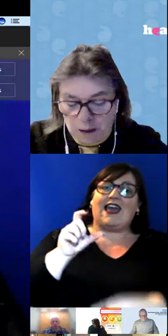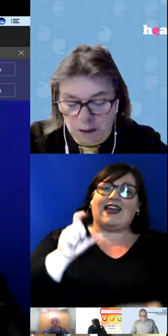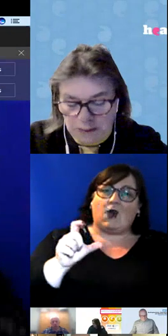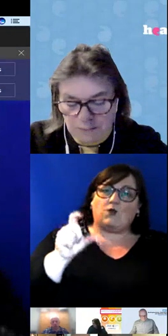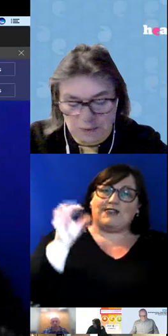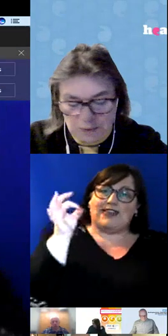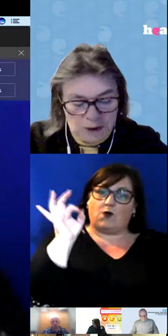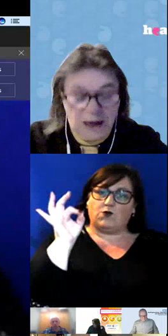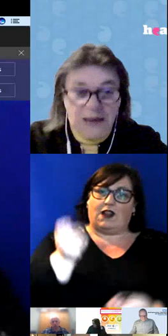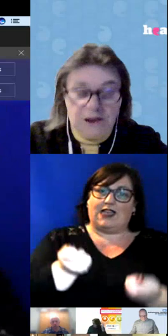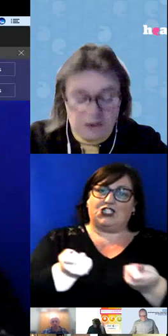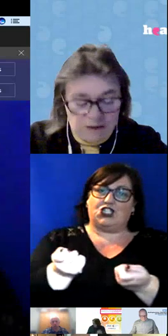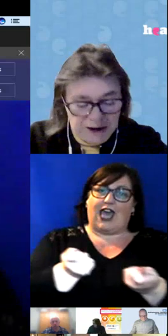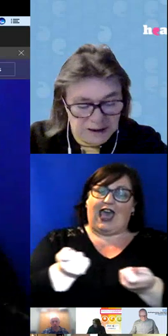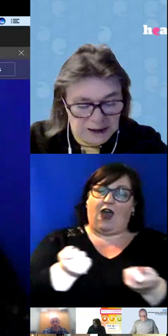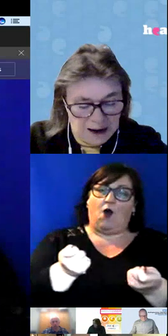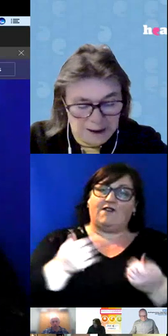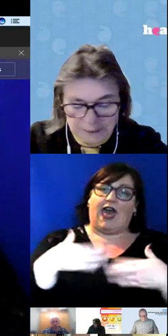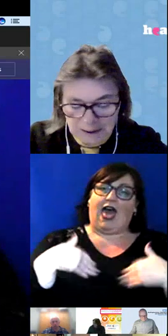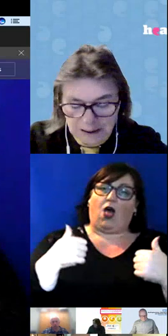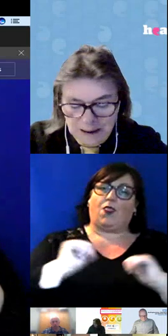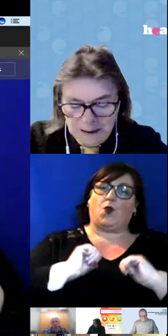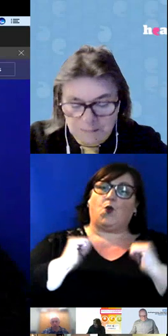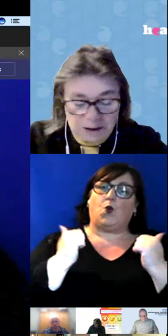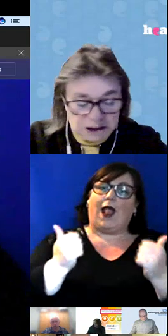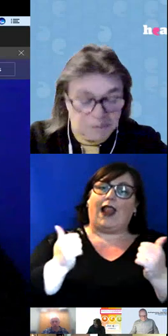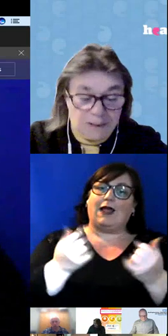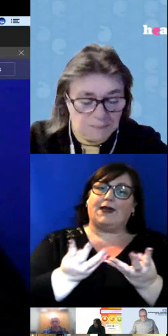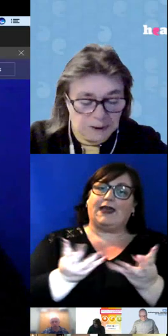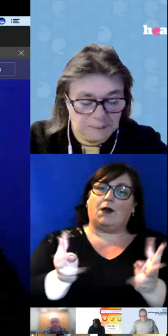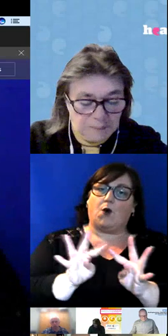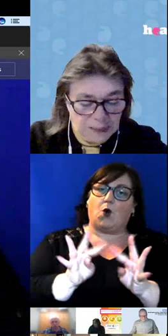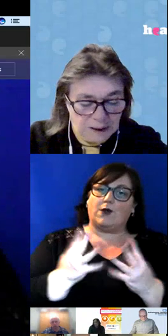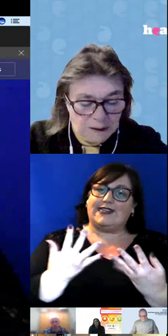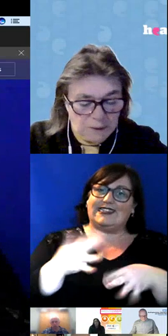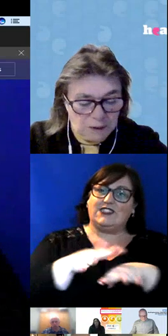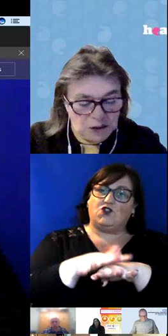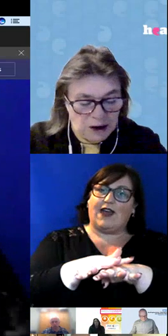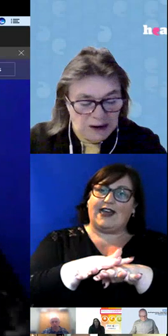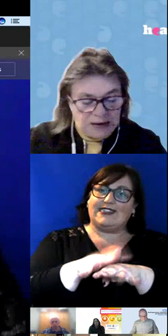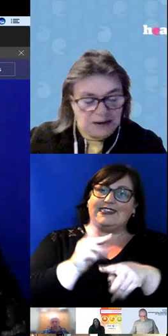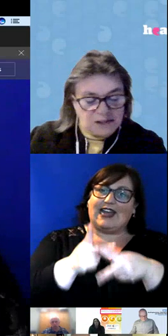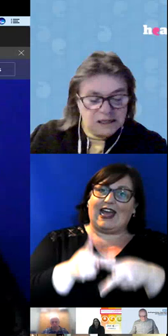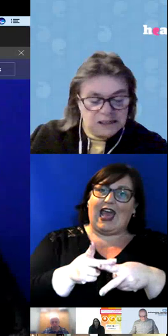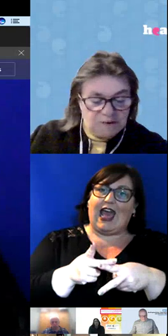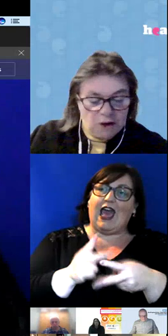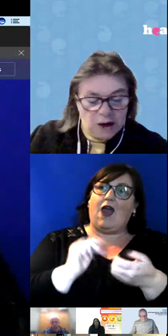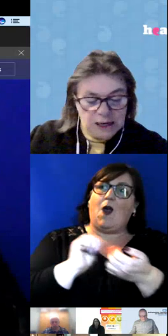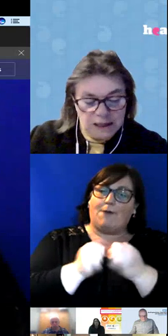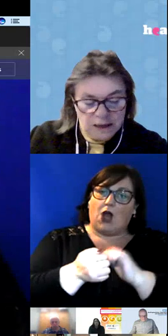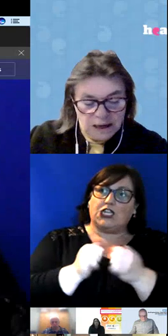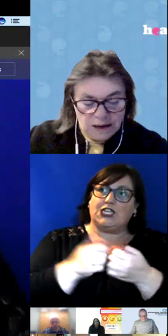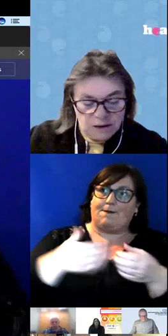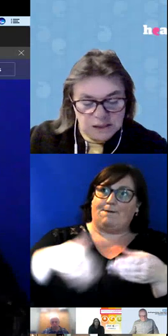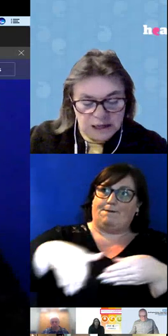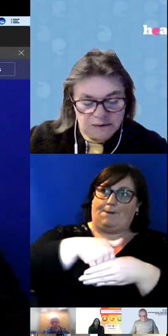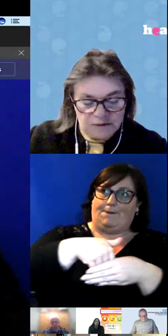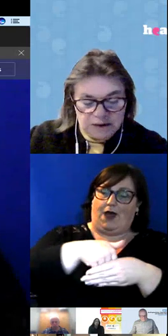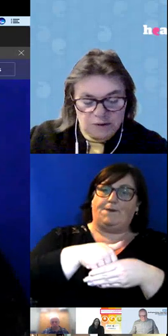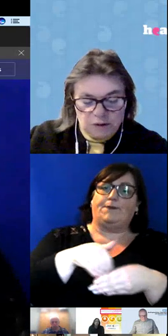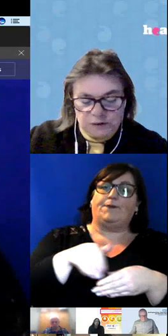Oxon Health and Wellbeing Board, an integrated care partnership member. We also have Councillor David Rowan,